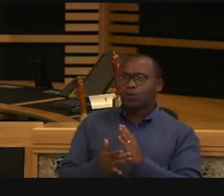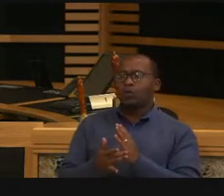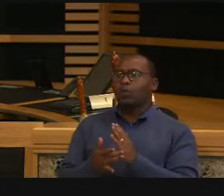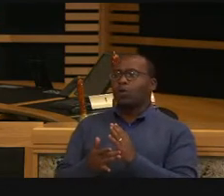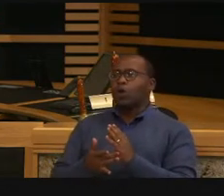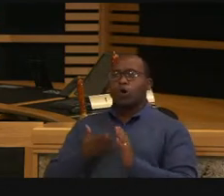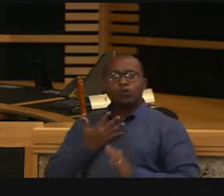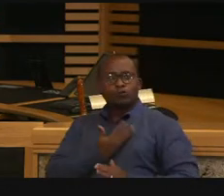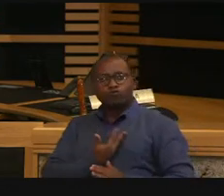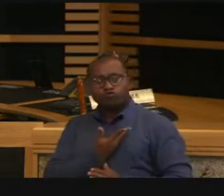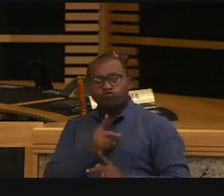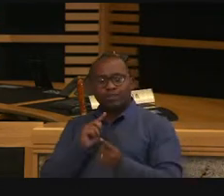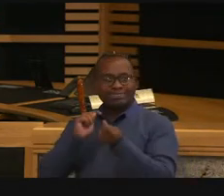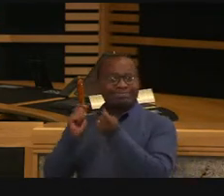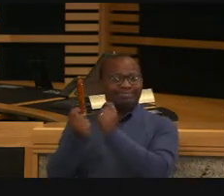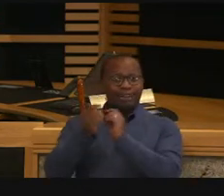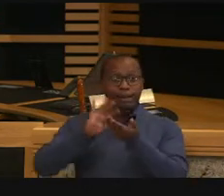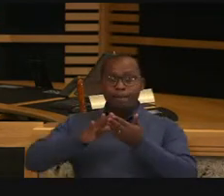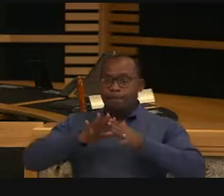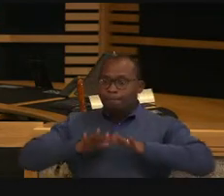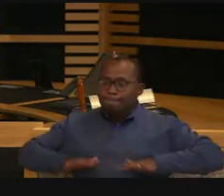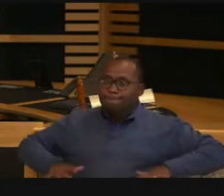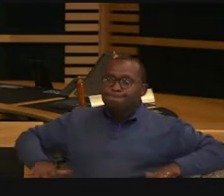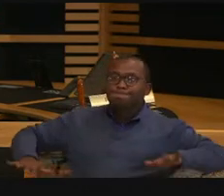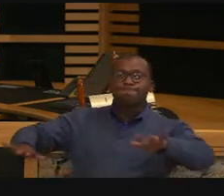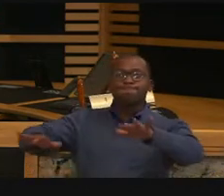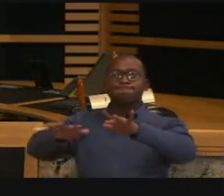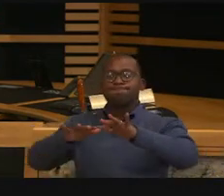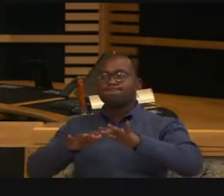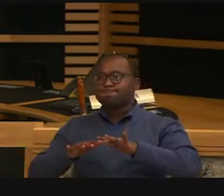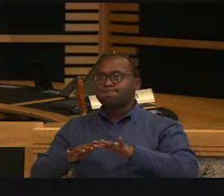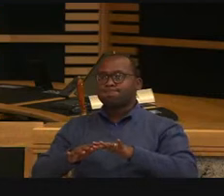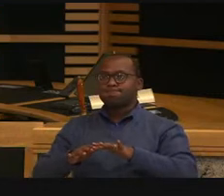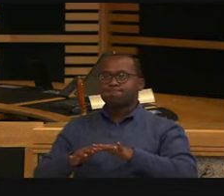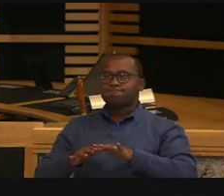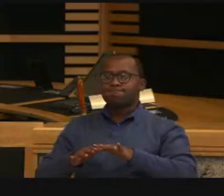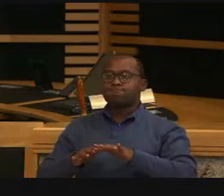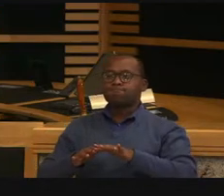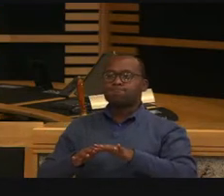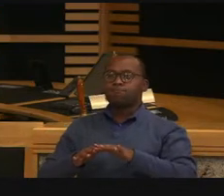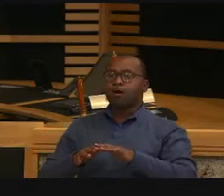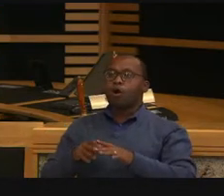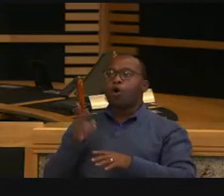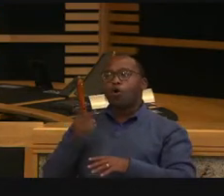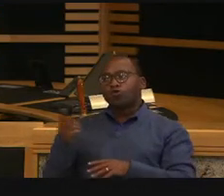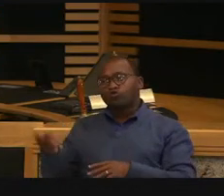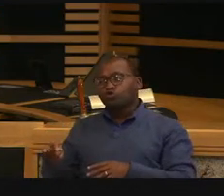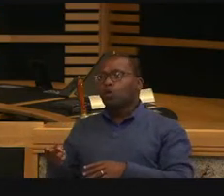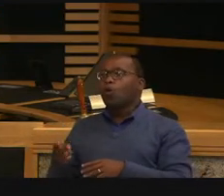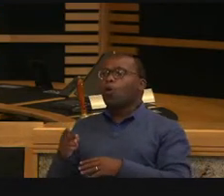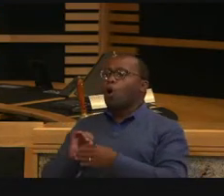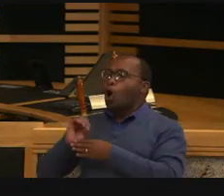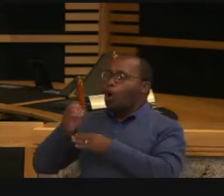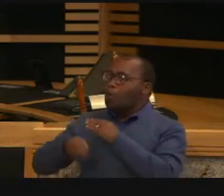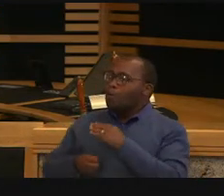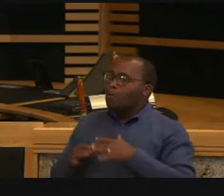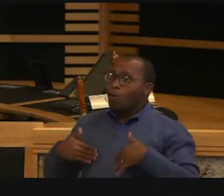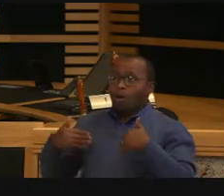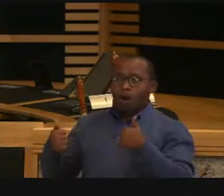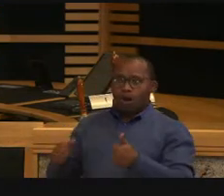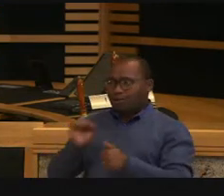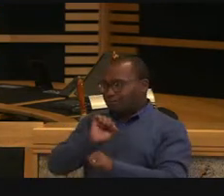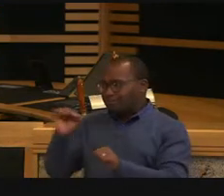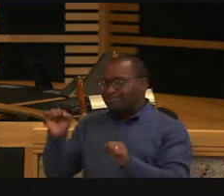to change, seek innovation solutions, and puts the operational well-being of traffic law enforcement